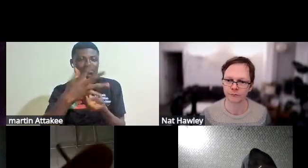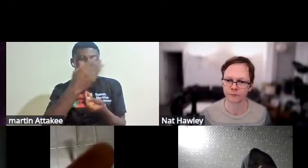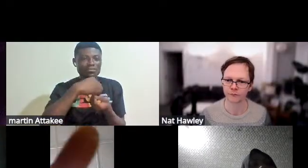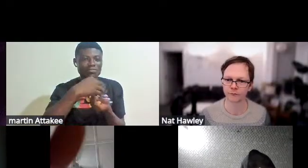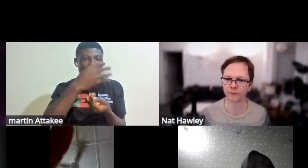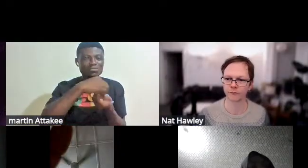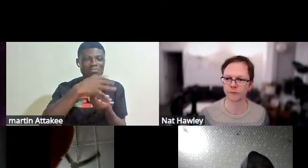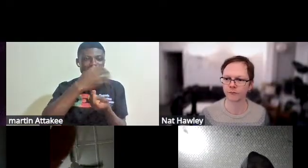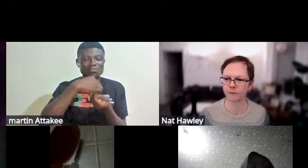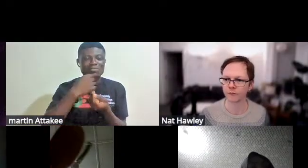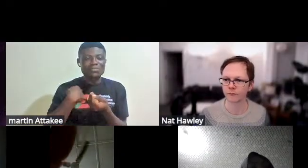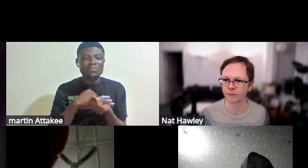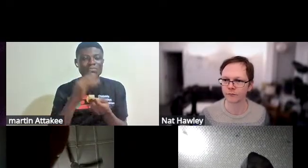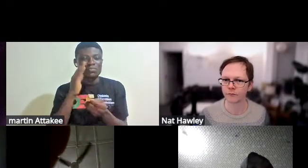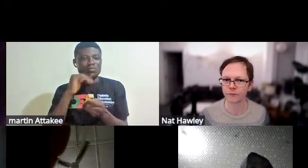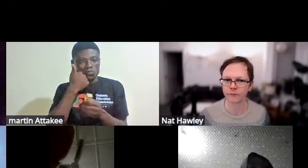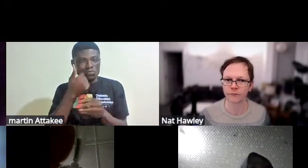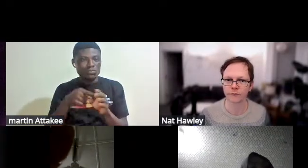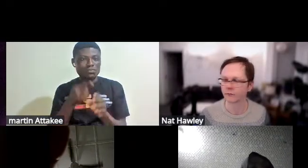then we will start.